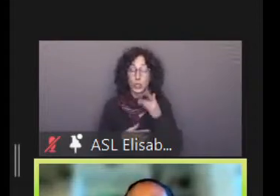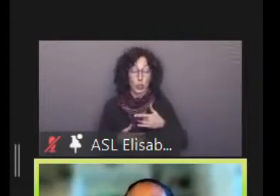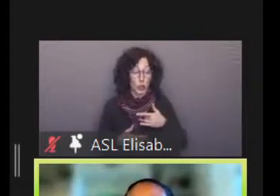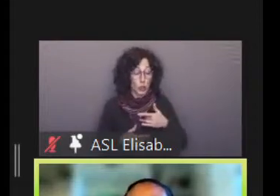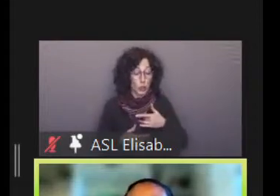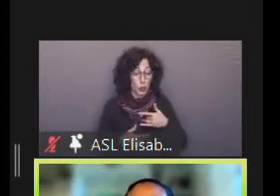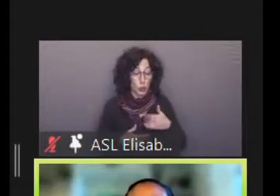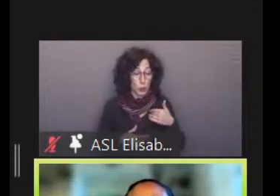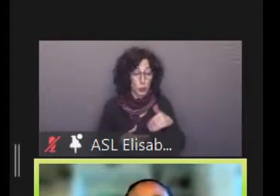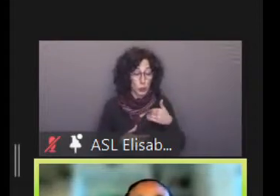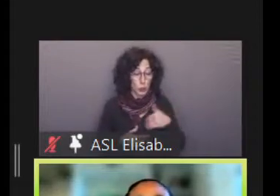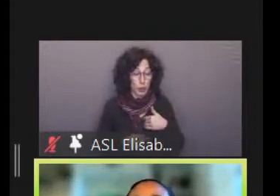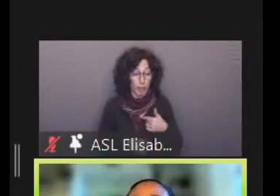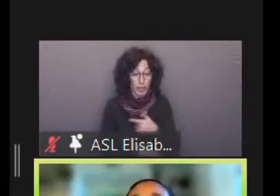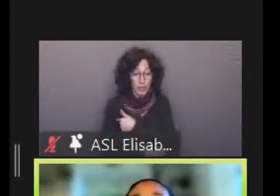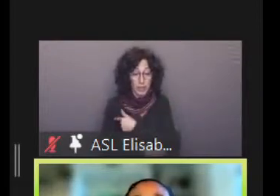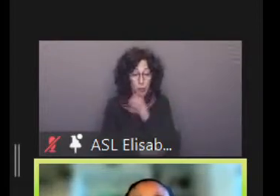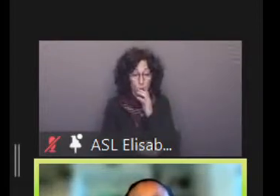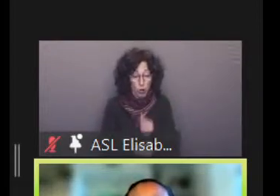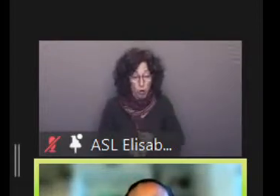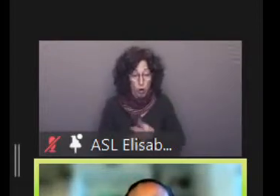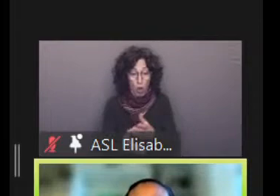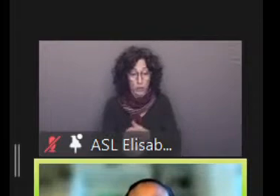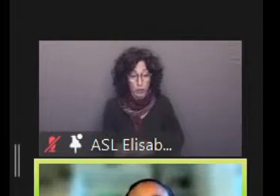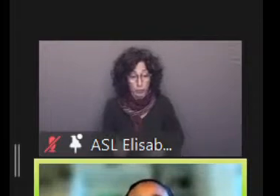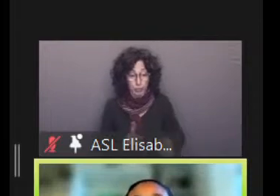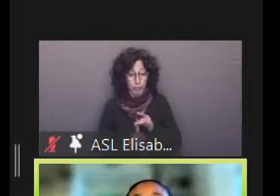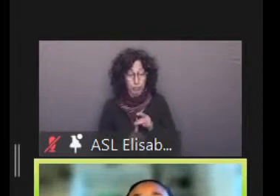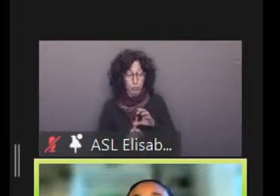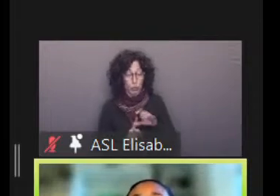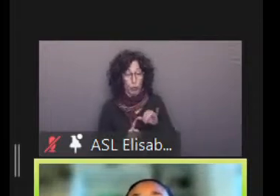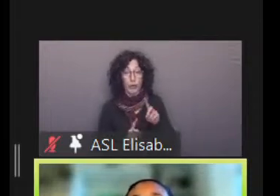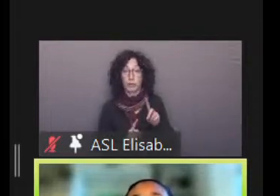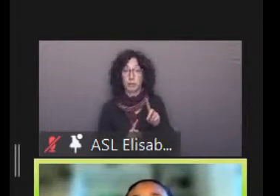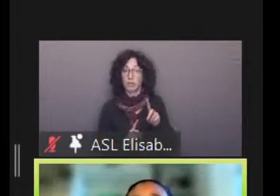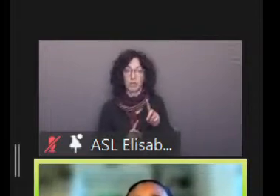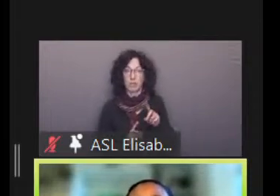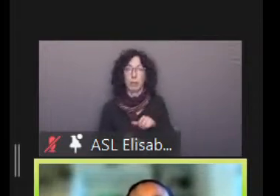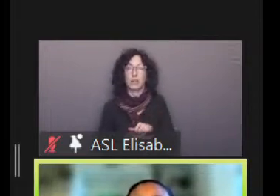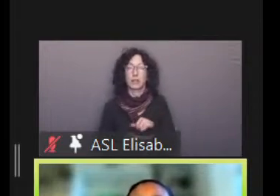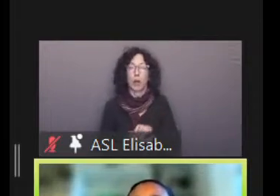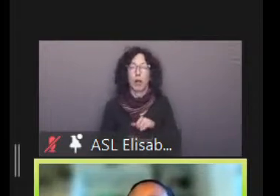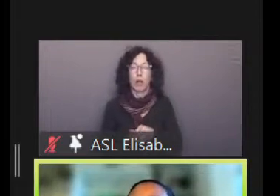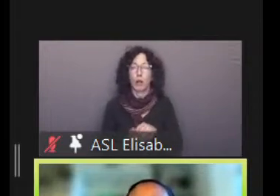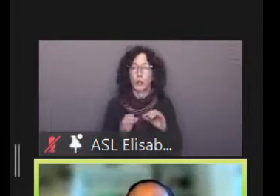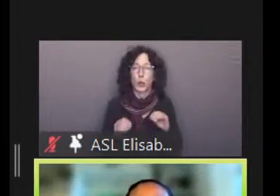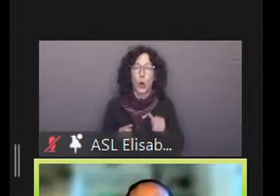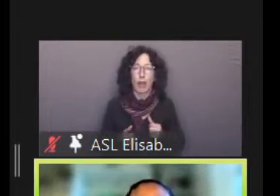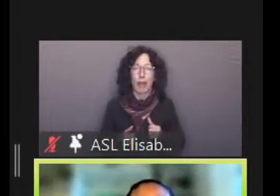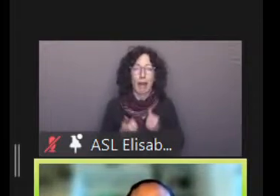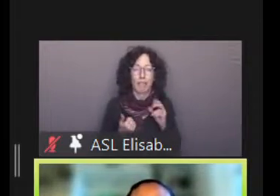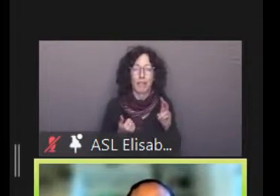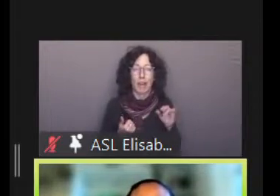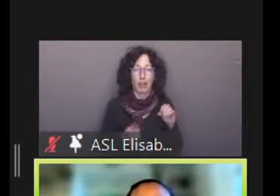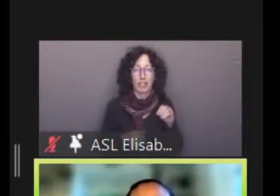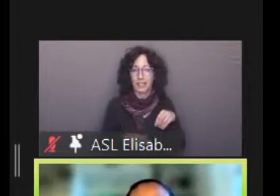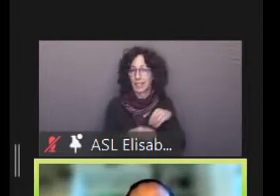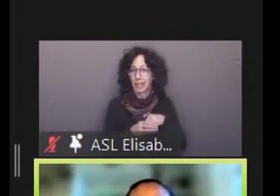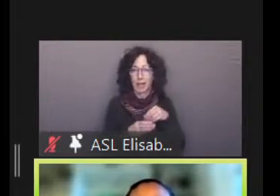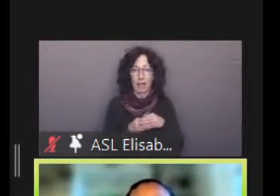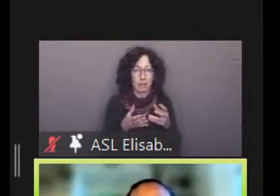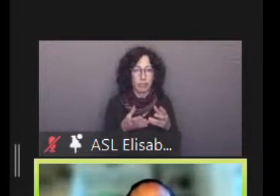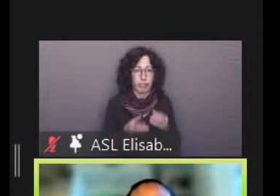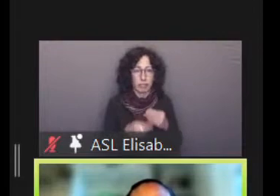cause COVID-19, but that is not possible because there is no live virus in any of the vaccines that are